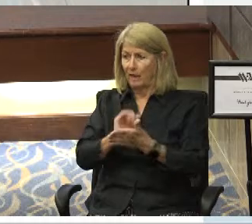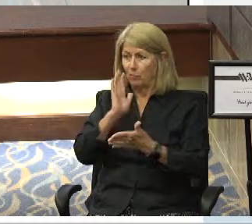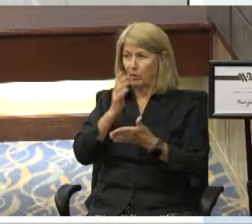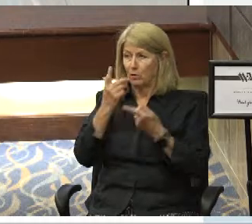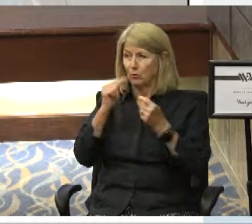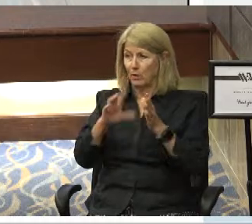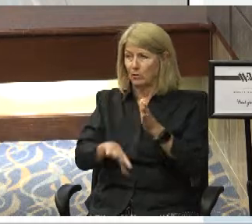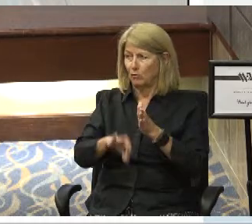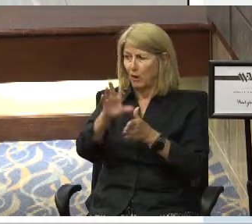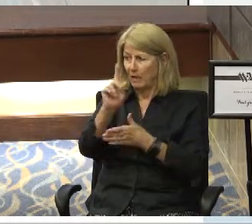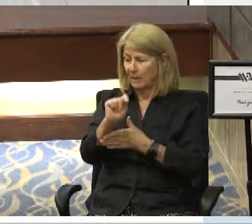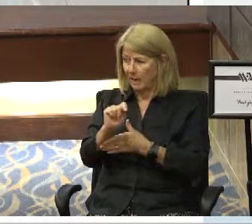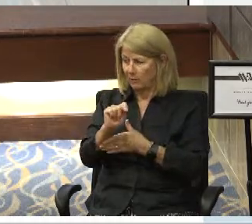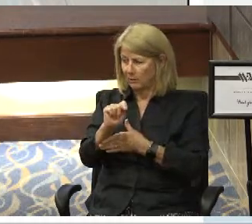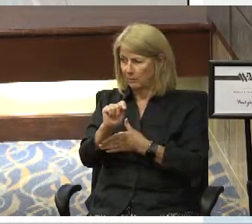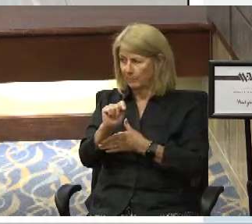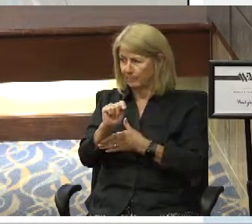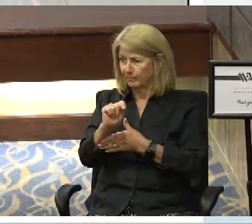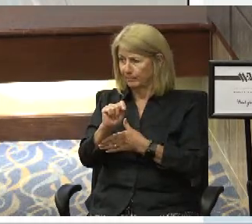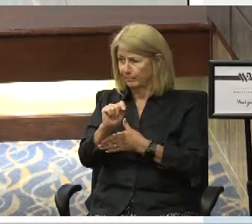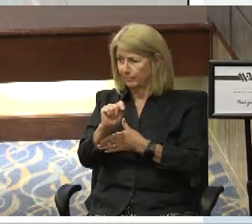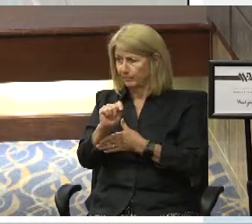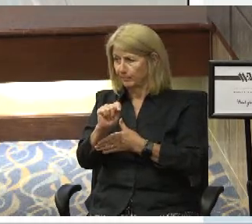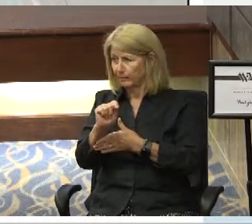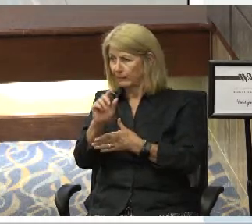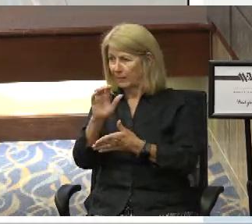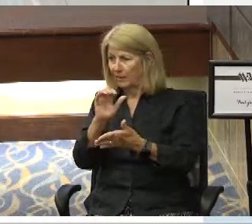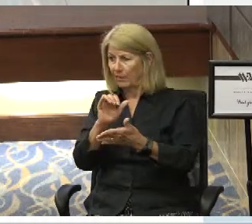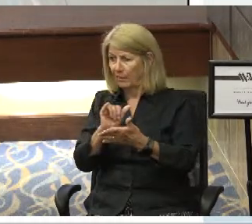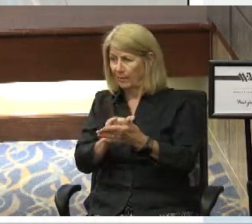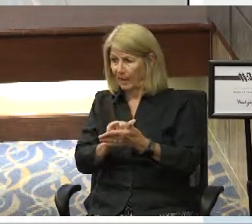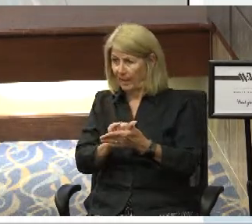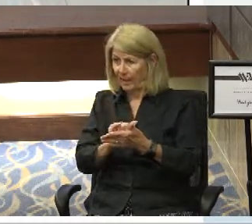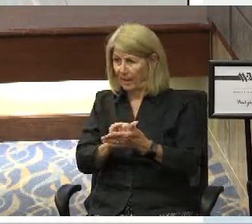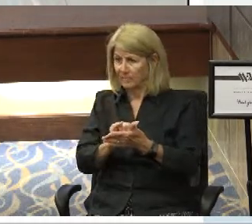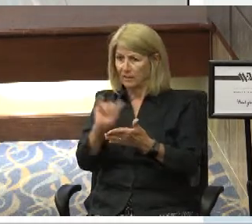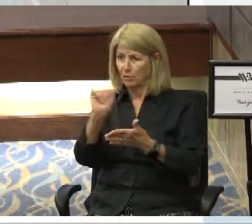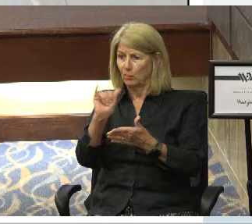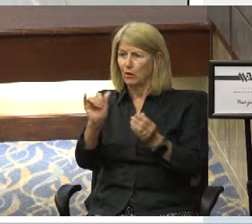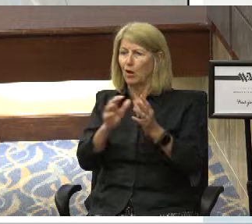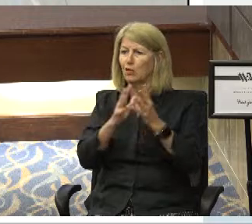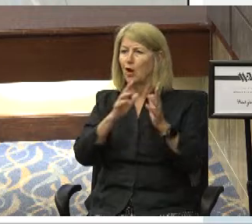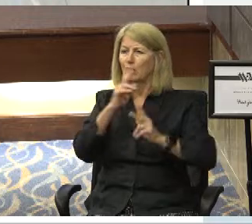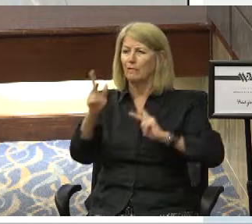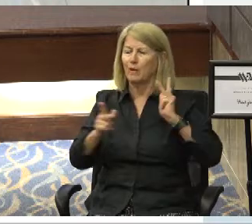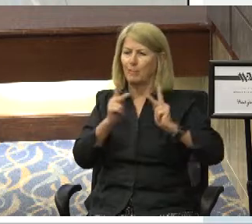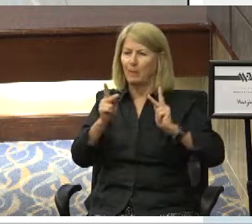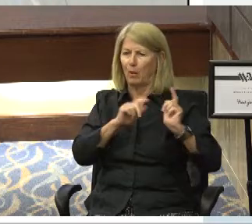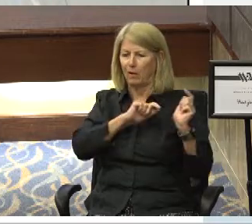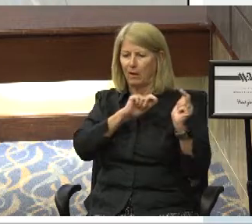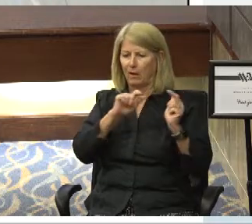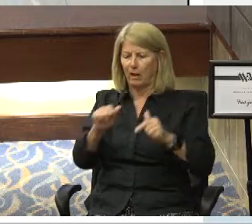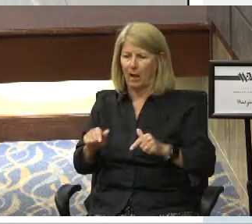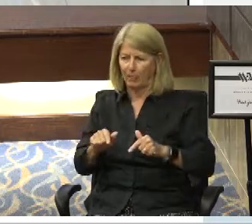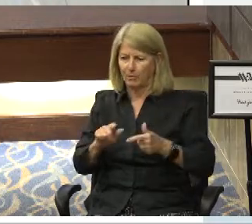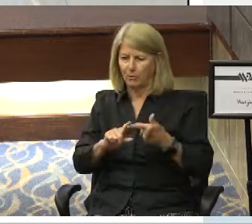tonight. I do too, Mayor, because that's the entrance. A lot of folks come in from I-35 to go to WISD Stadium. Yep. So